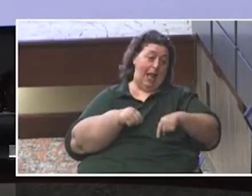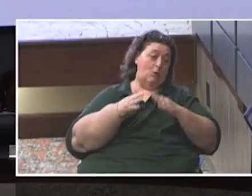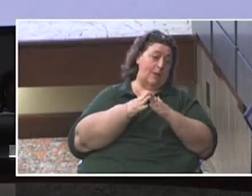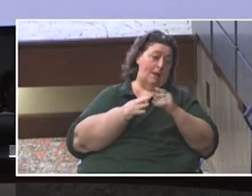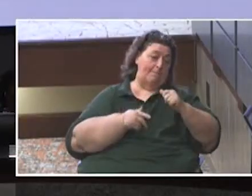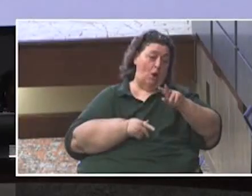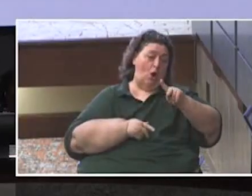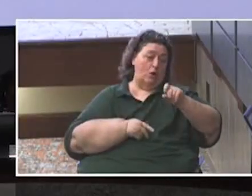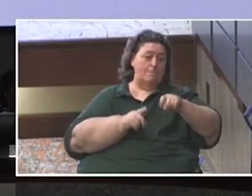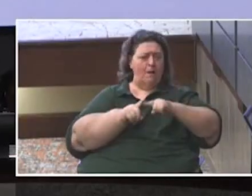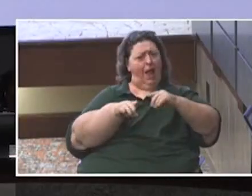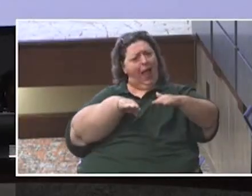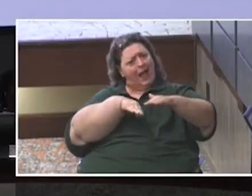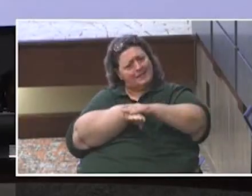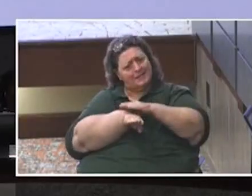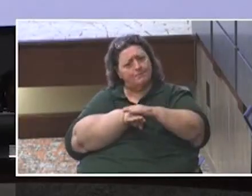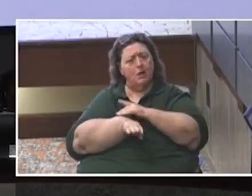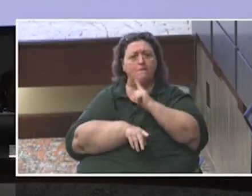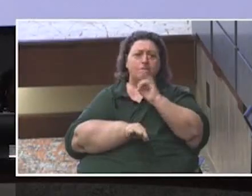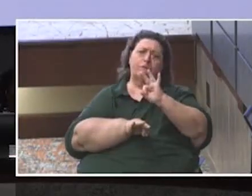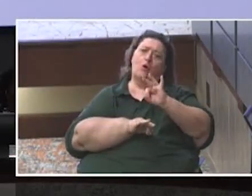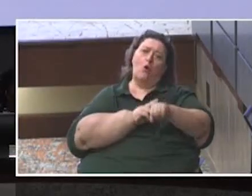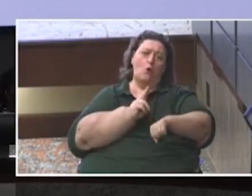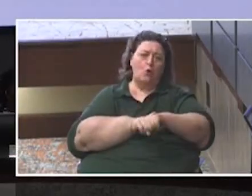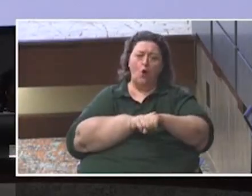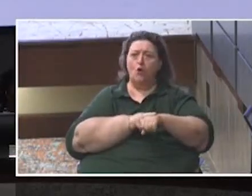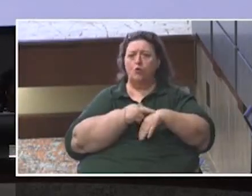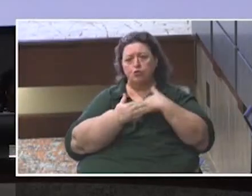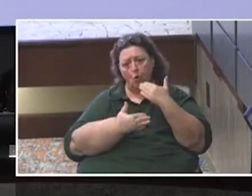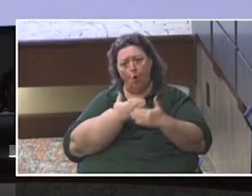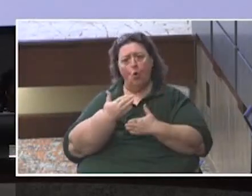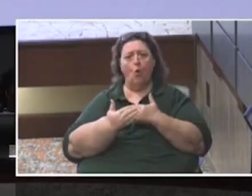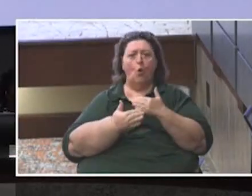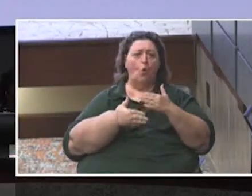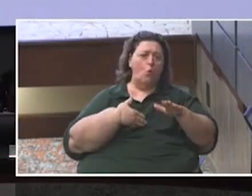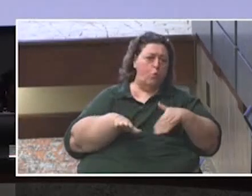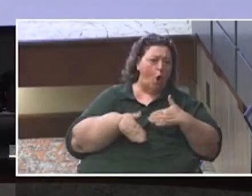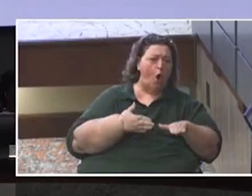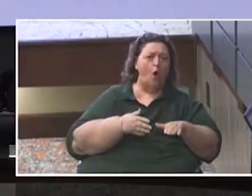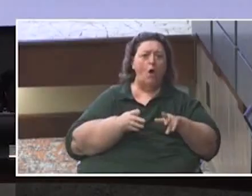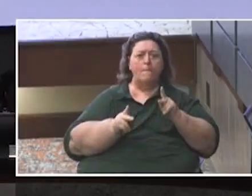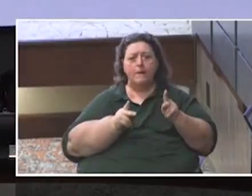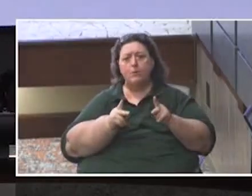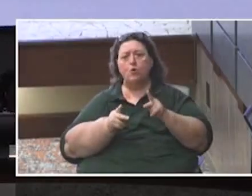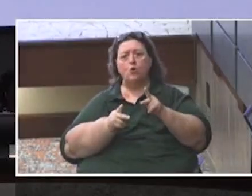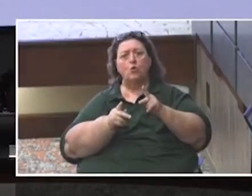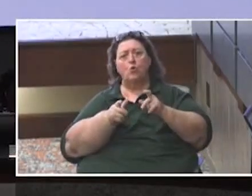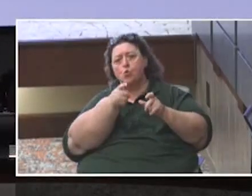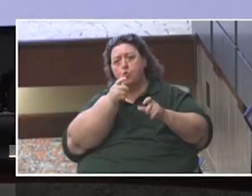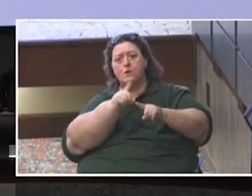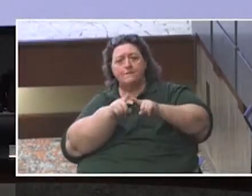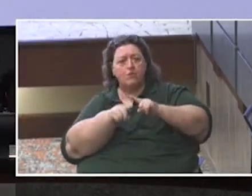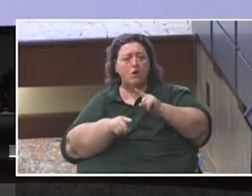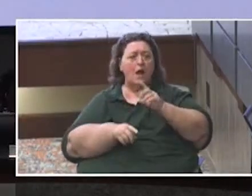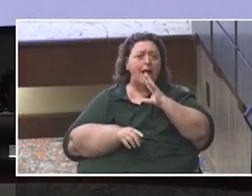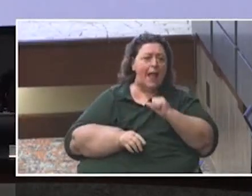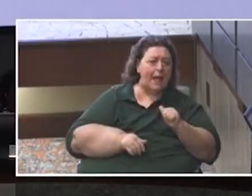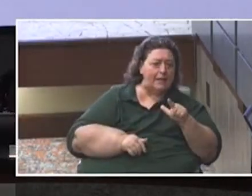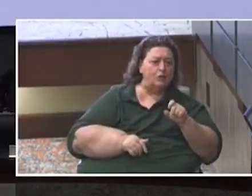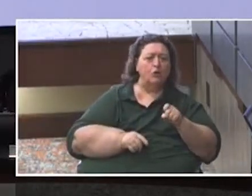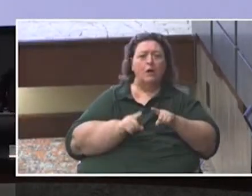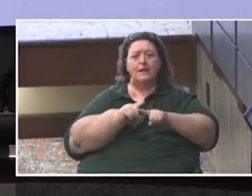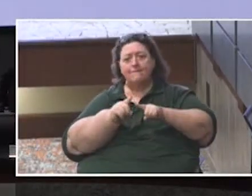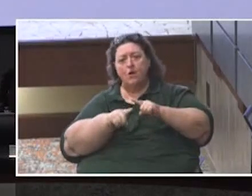that accessibility, of course, you know, you go through the layers and we want accessible to people of all ages and all abilities, but one